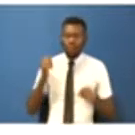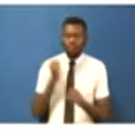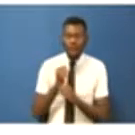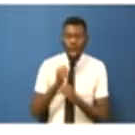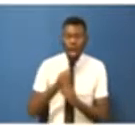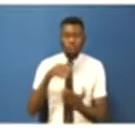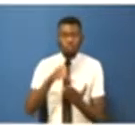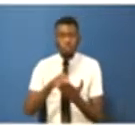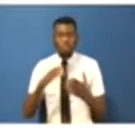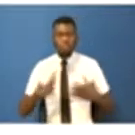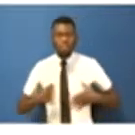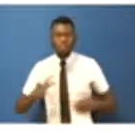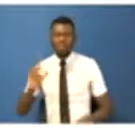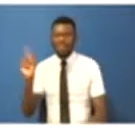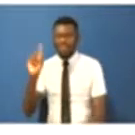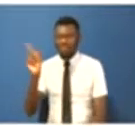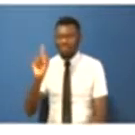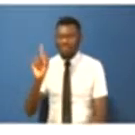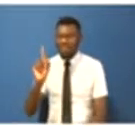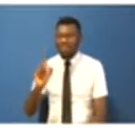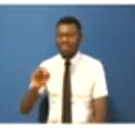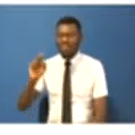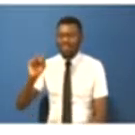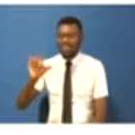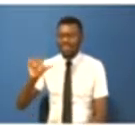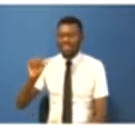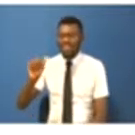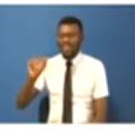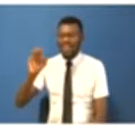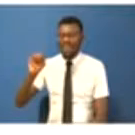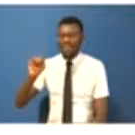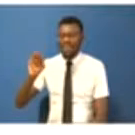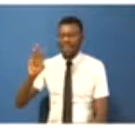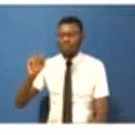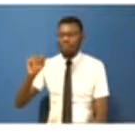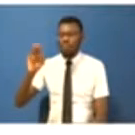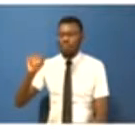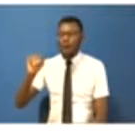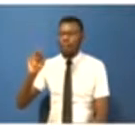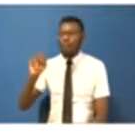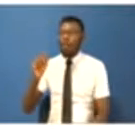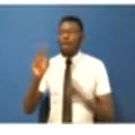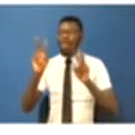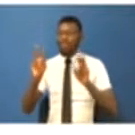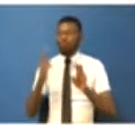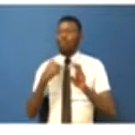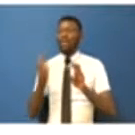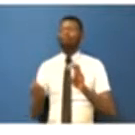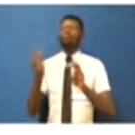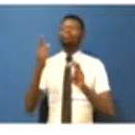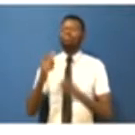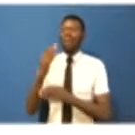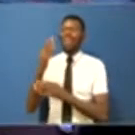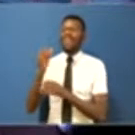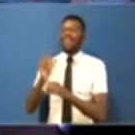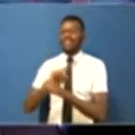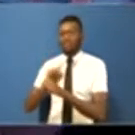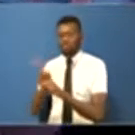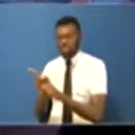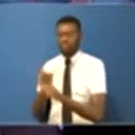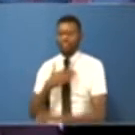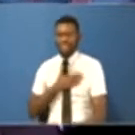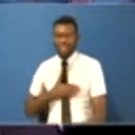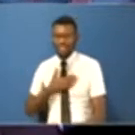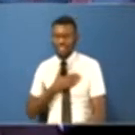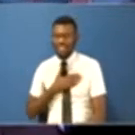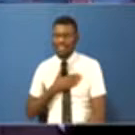the residents of nairobi mr yamamu i see you have an issue you want to raise i'll give you 30 seconds to address that uh i